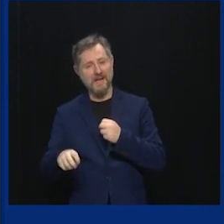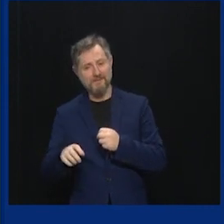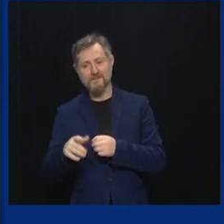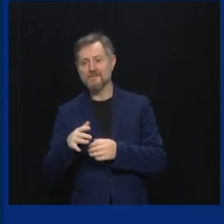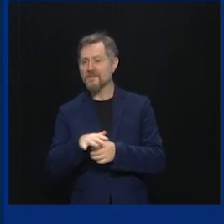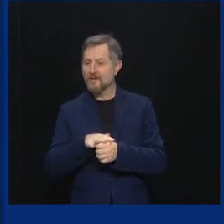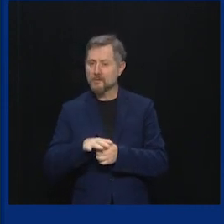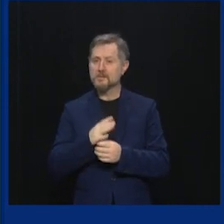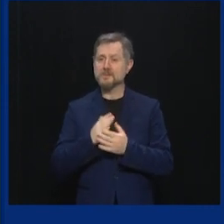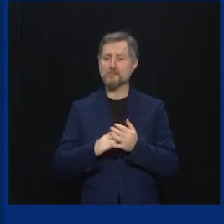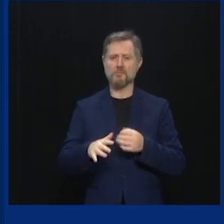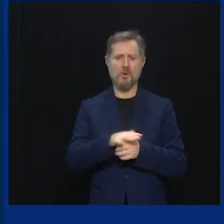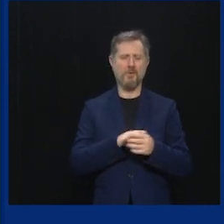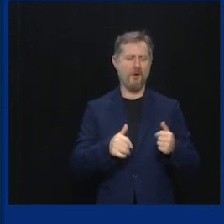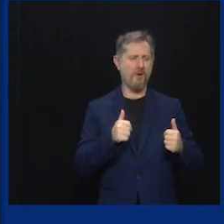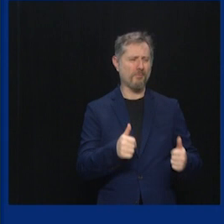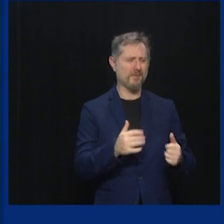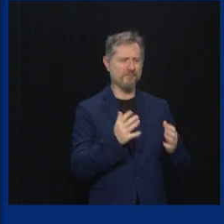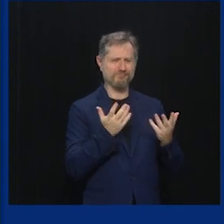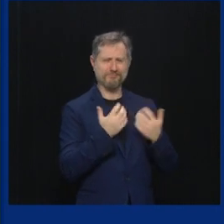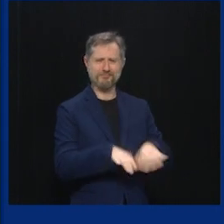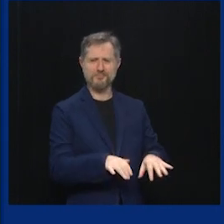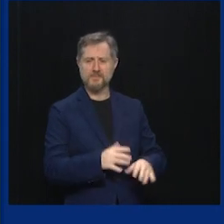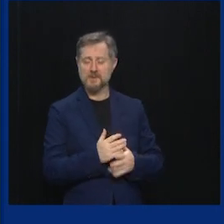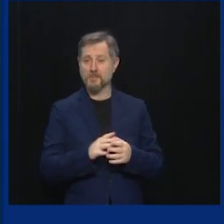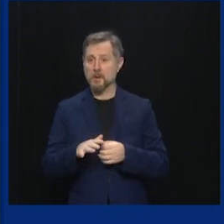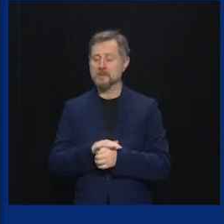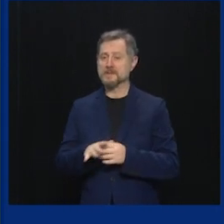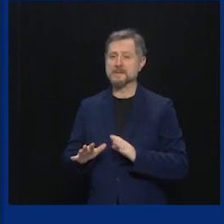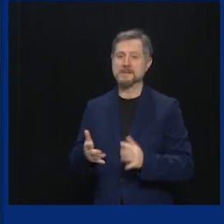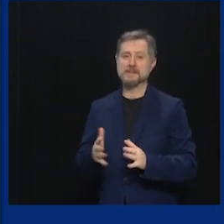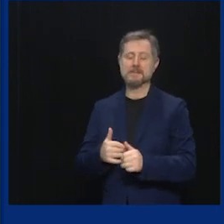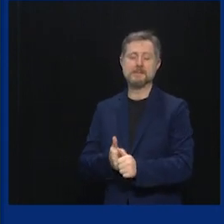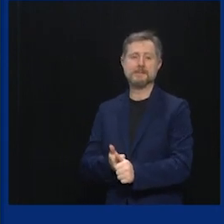state encouraging people to get vaccinated. There are some areas, and there's a direct